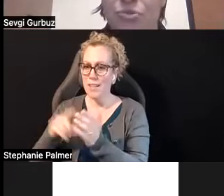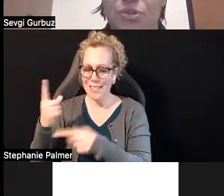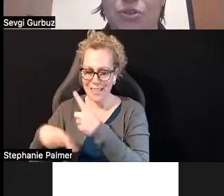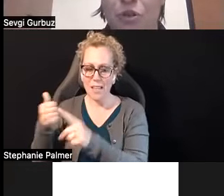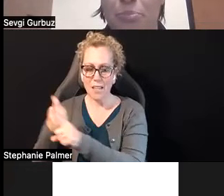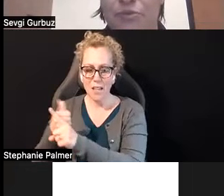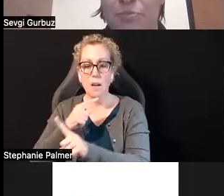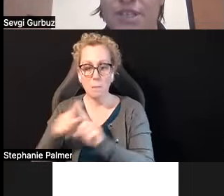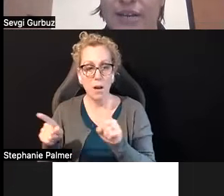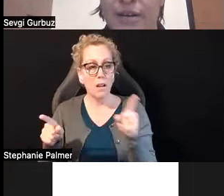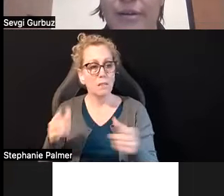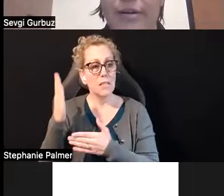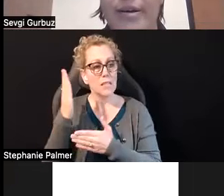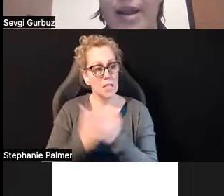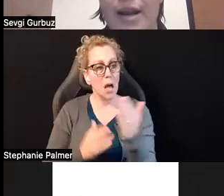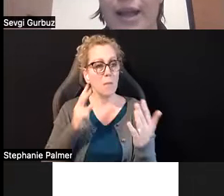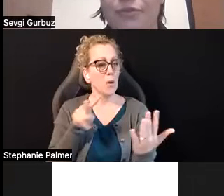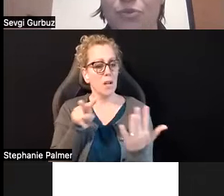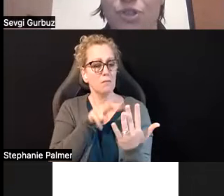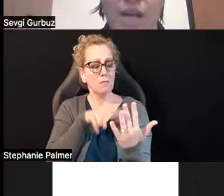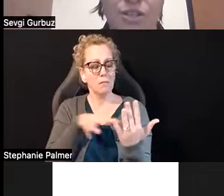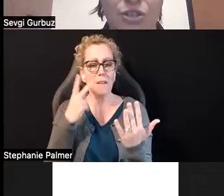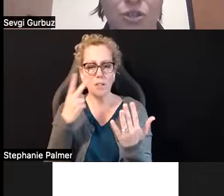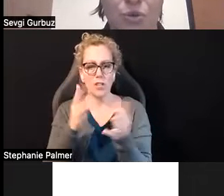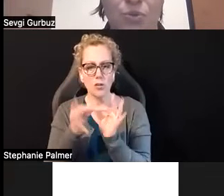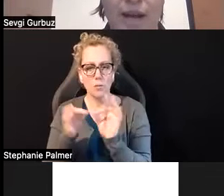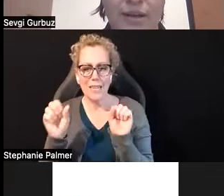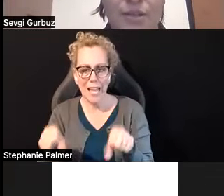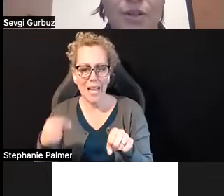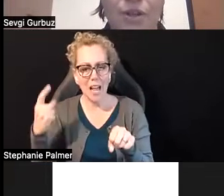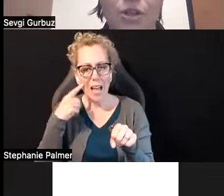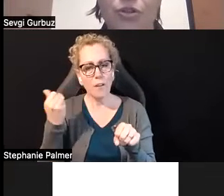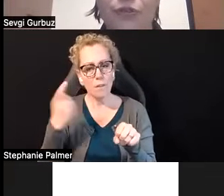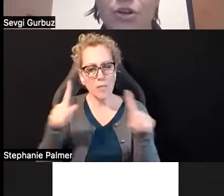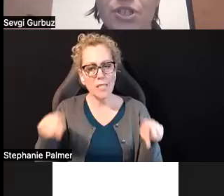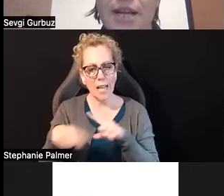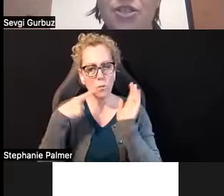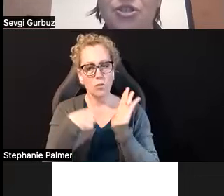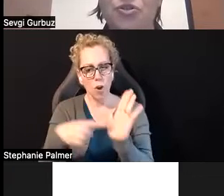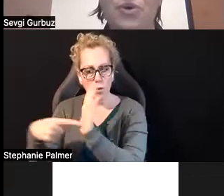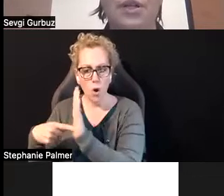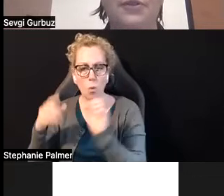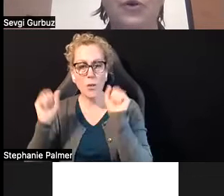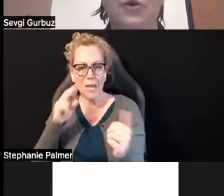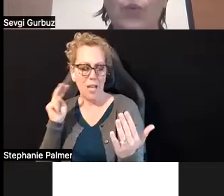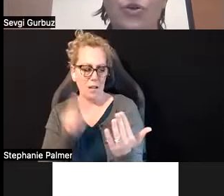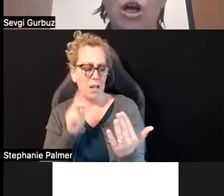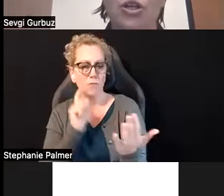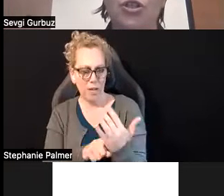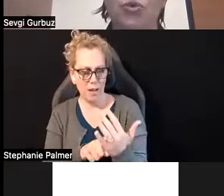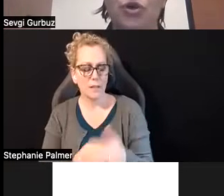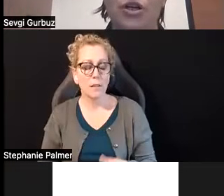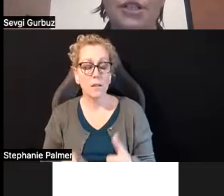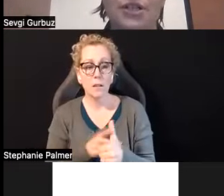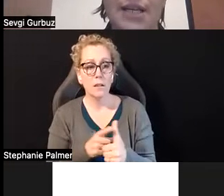can visually interpret from the data, and I have a few slides to show you that. The first has to do with whether or